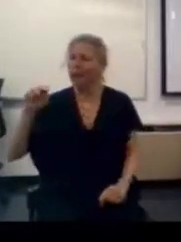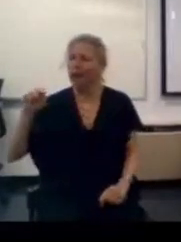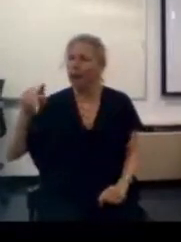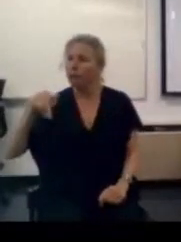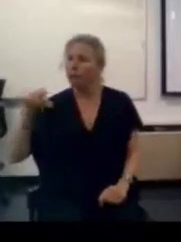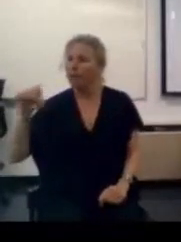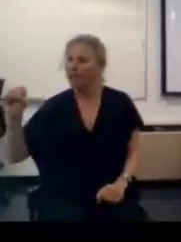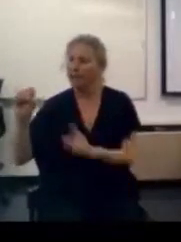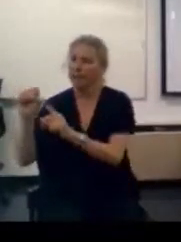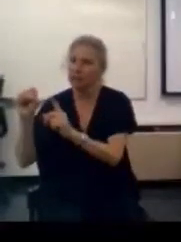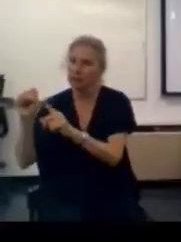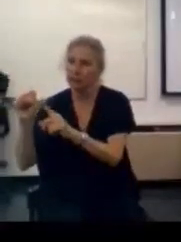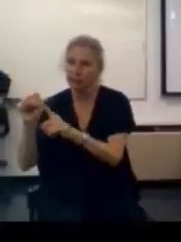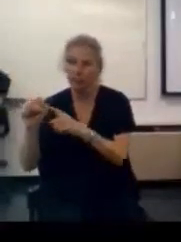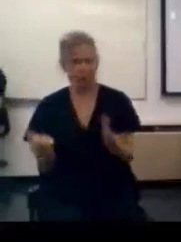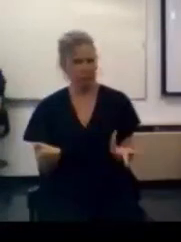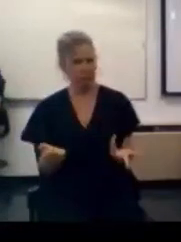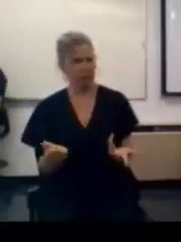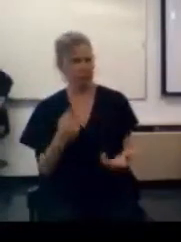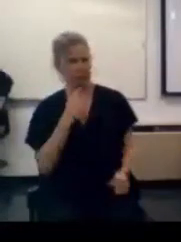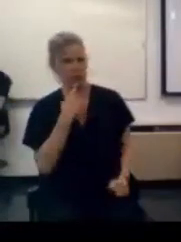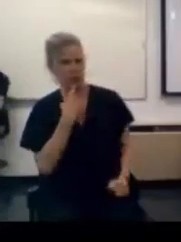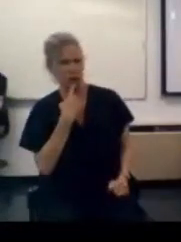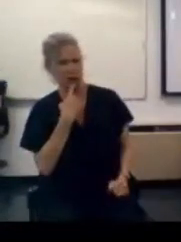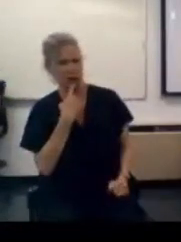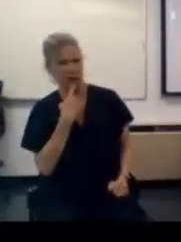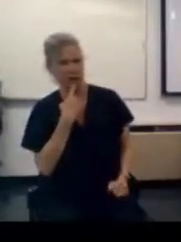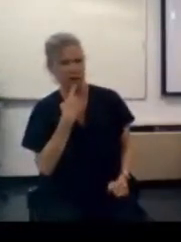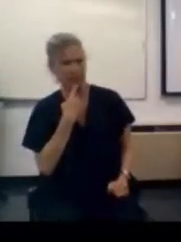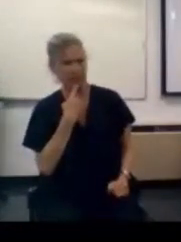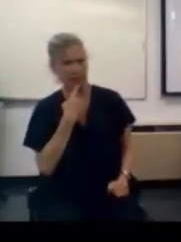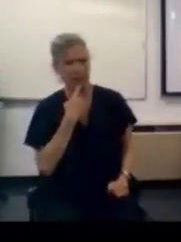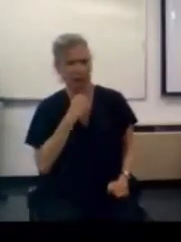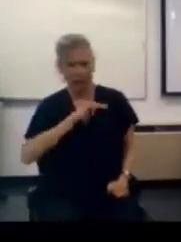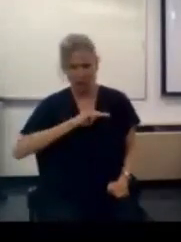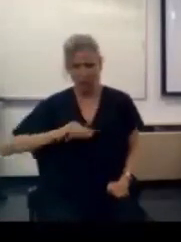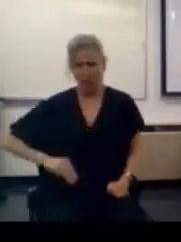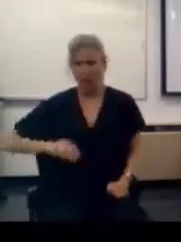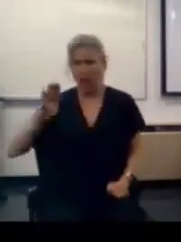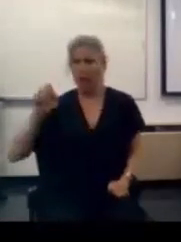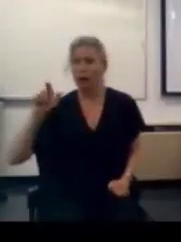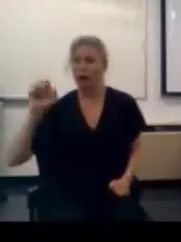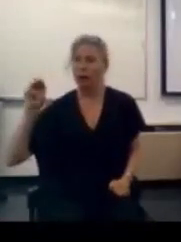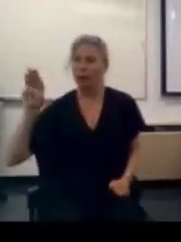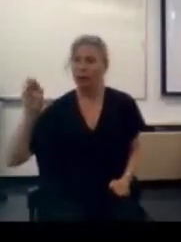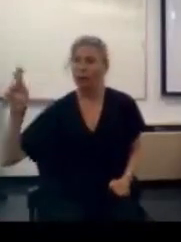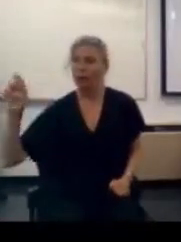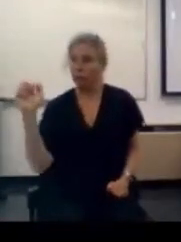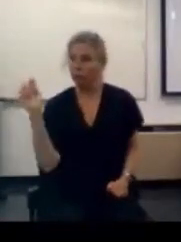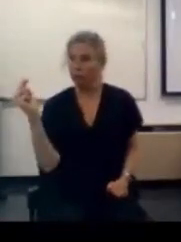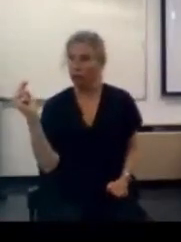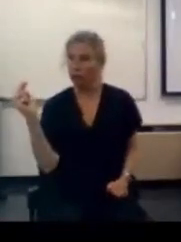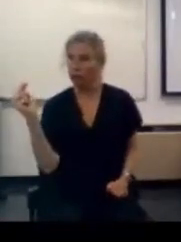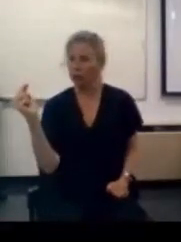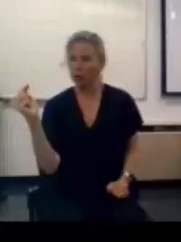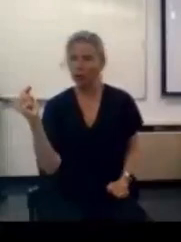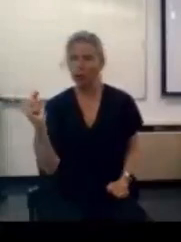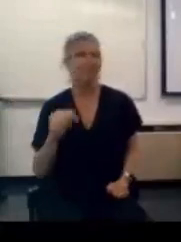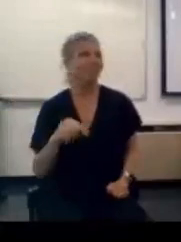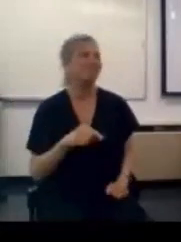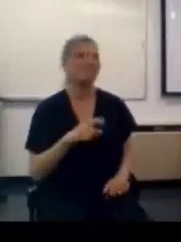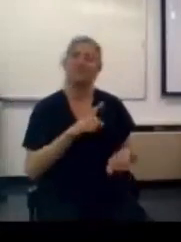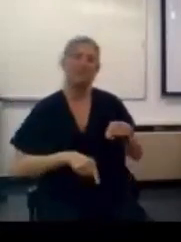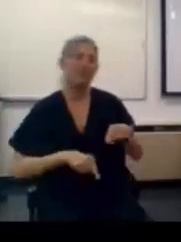of you that know him, you remember Compass. Like, is this a joke? Michael Bloomberg, Commissioner for People